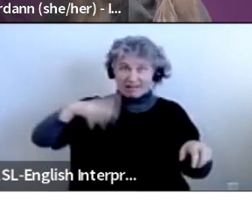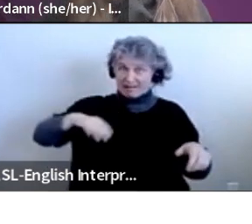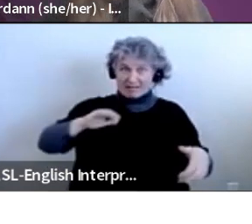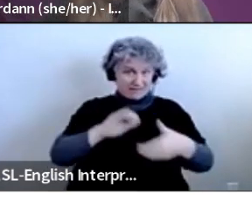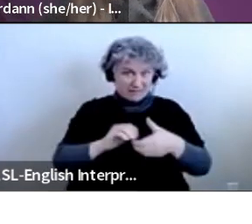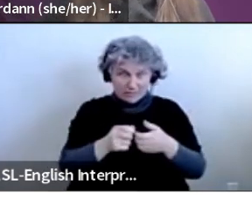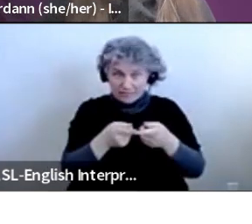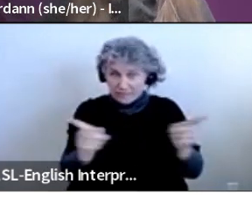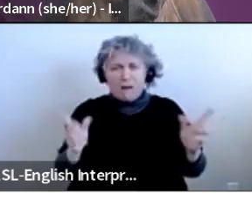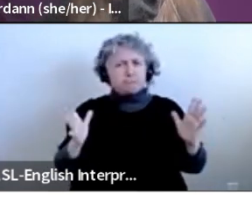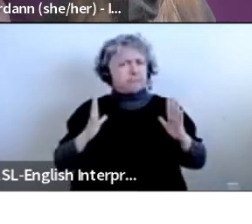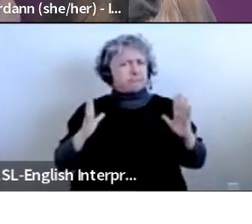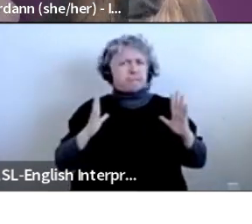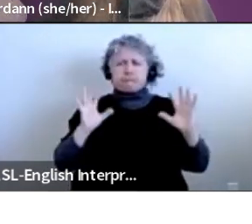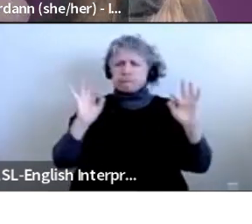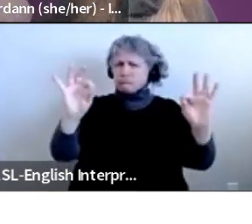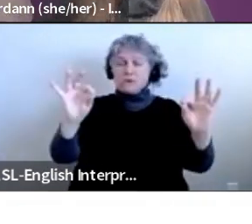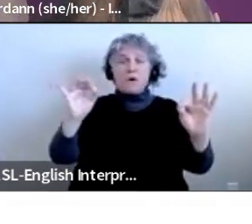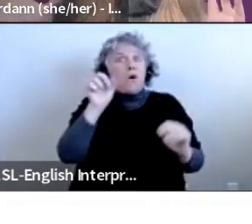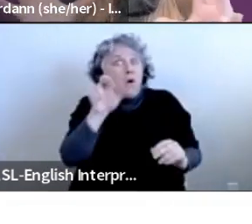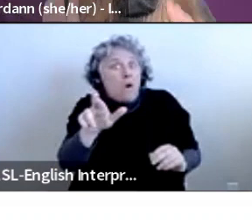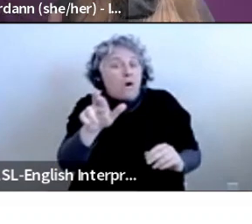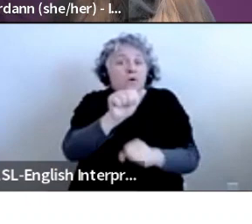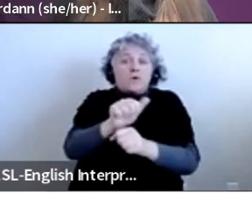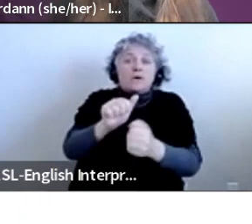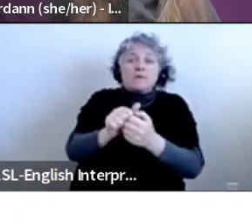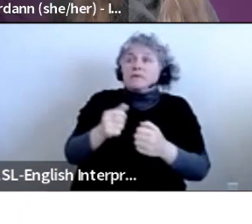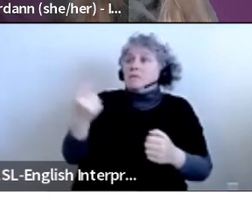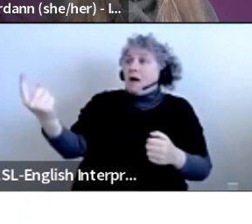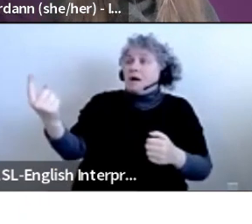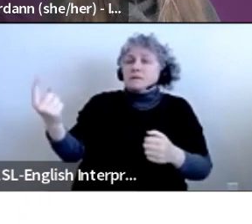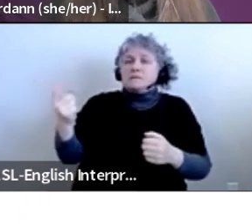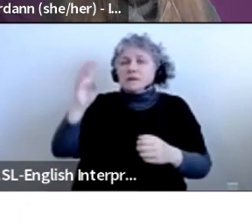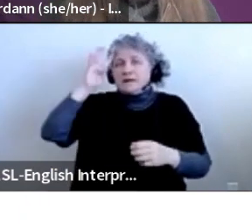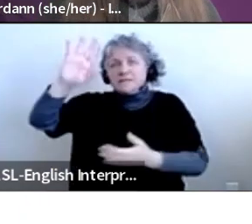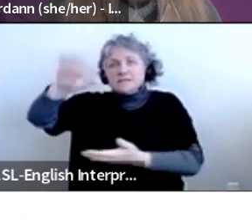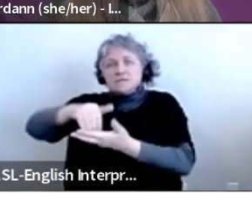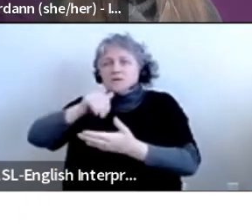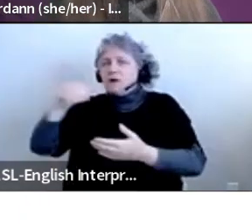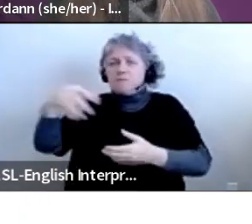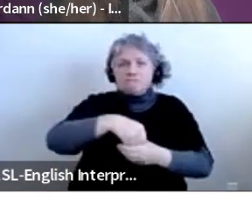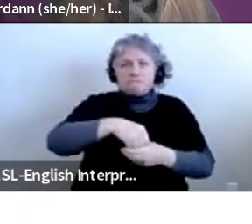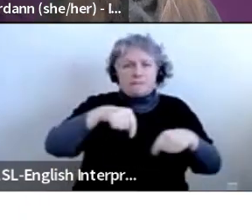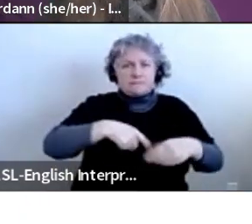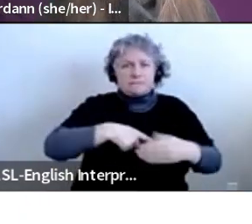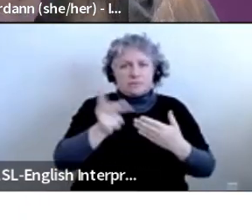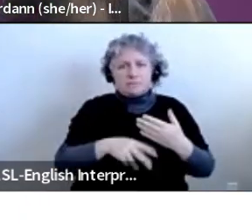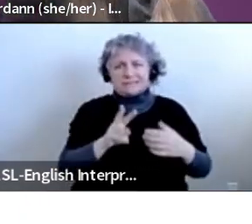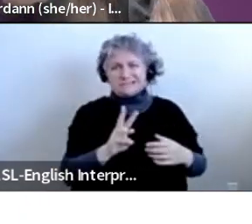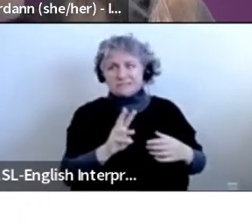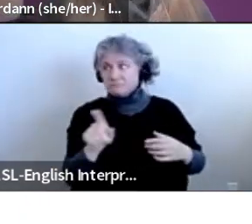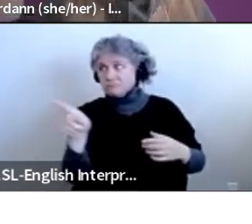that's totally fine. Or if you've worked with one that's not a part of this program, also completely fine. You can